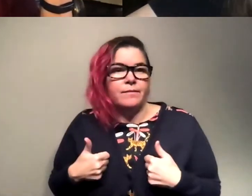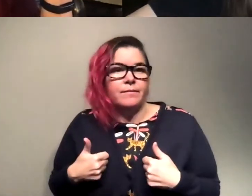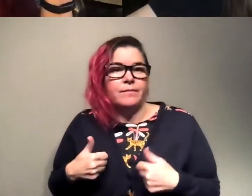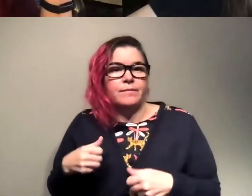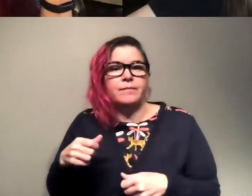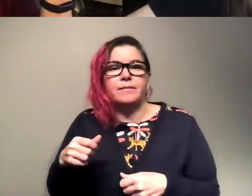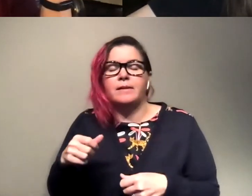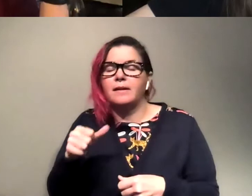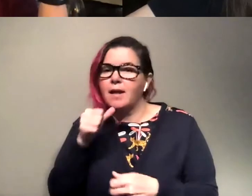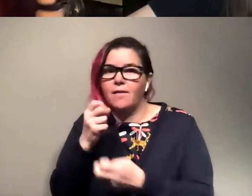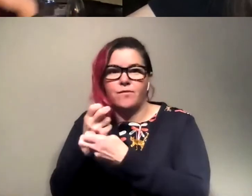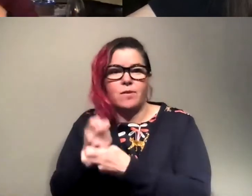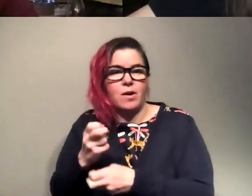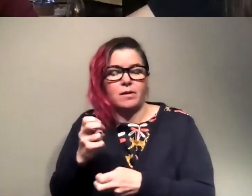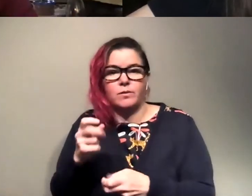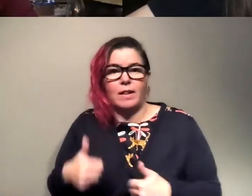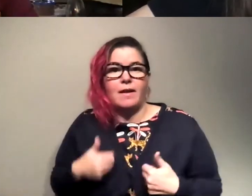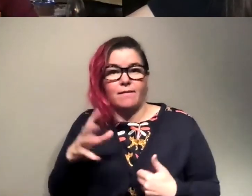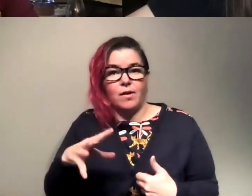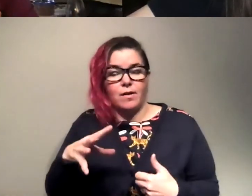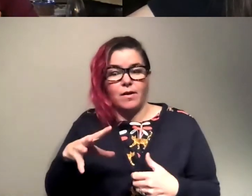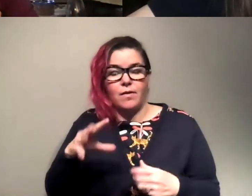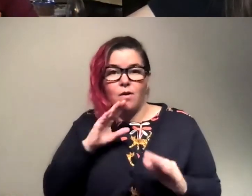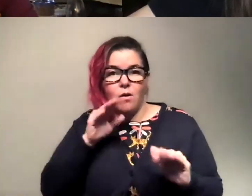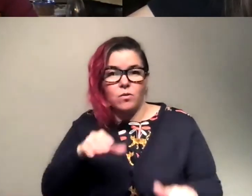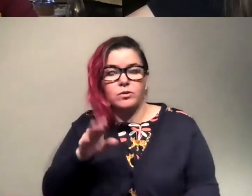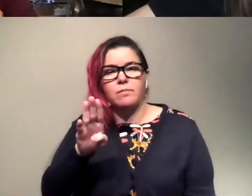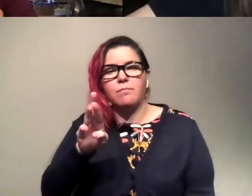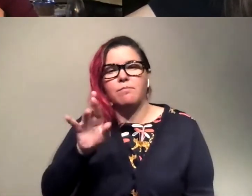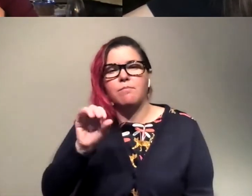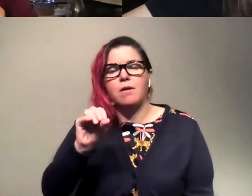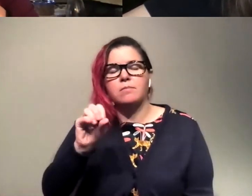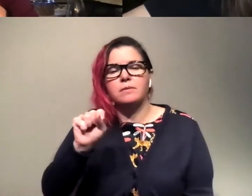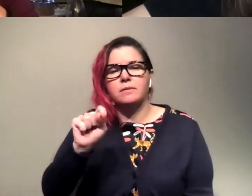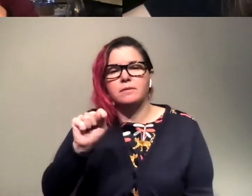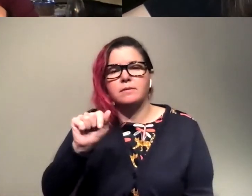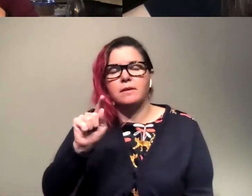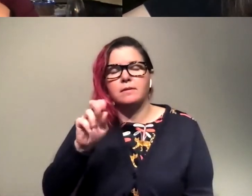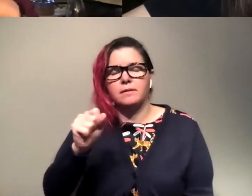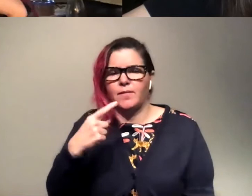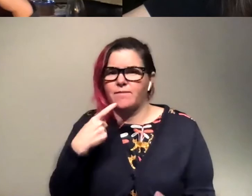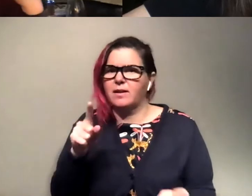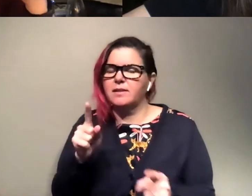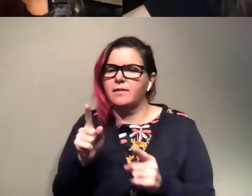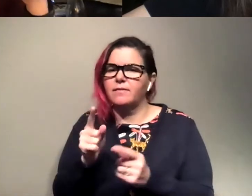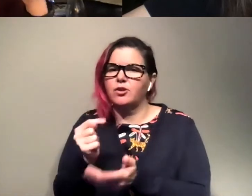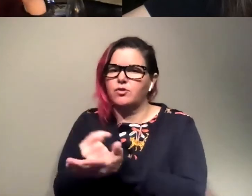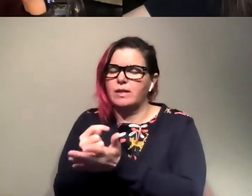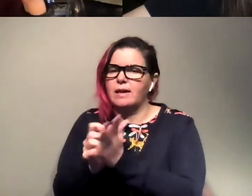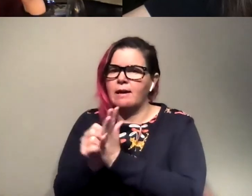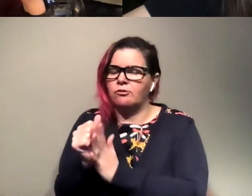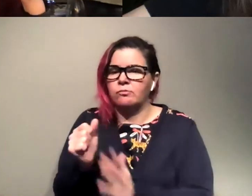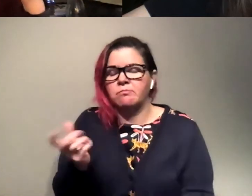invertebrates that live in the ocean. So some bryostatins and things like that are very effective cancer agents. What I would say is